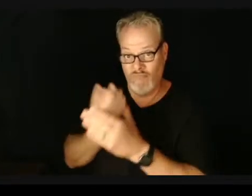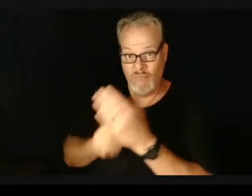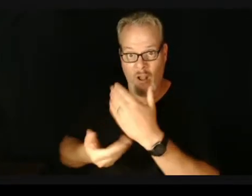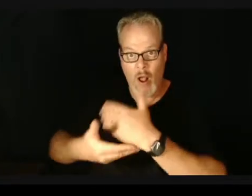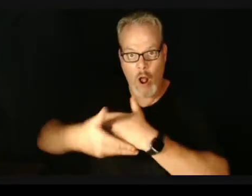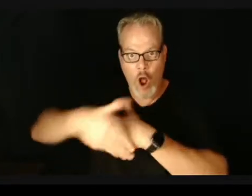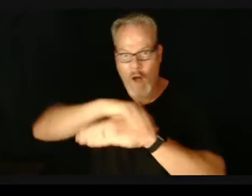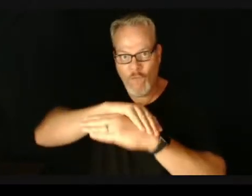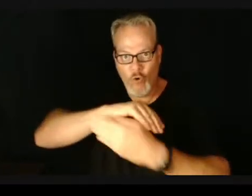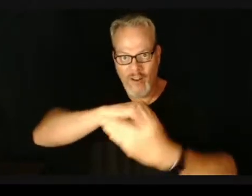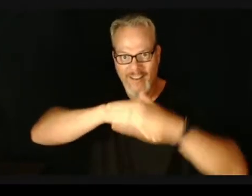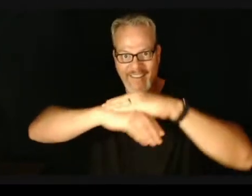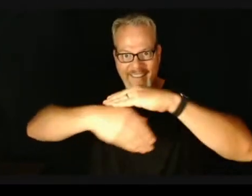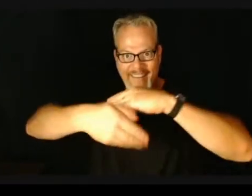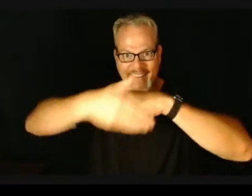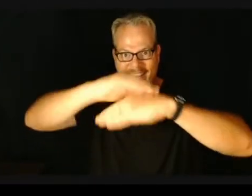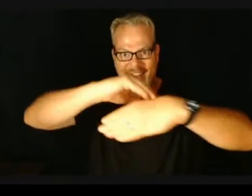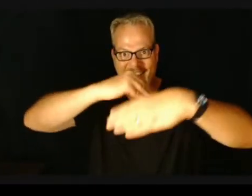well.